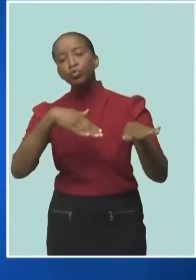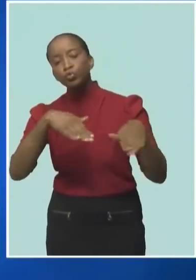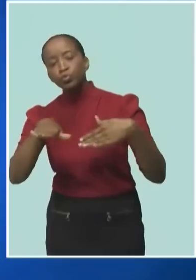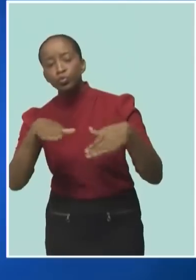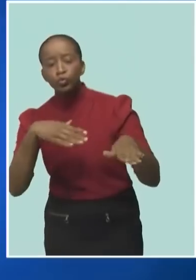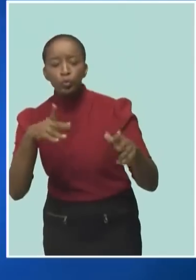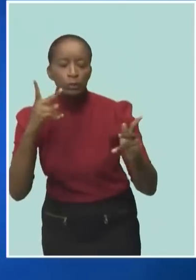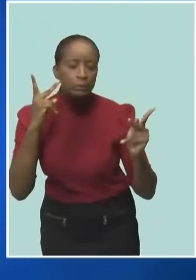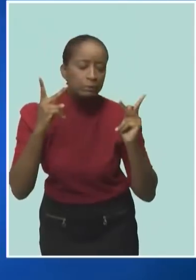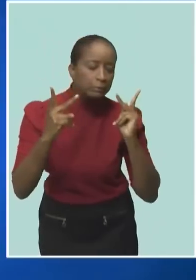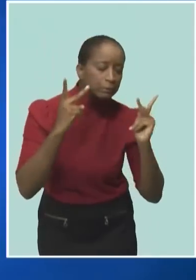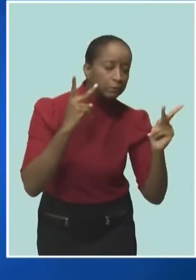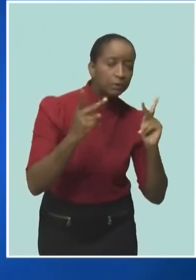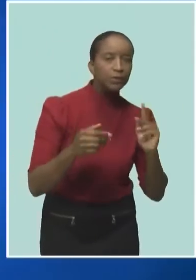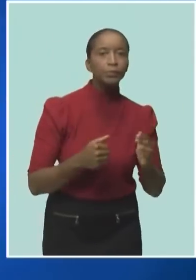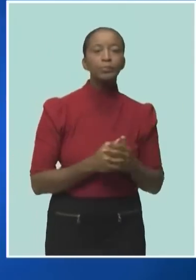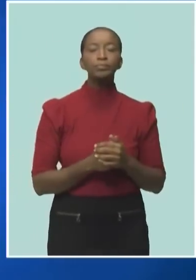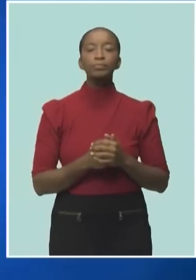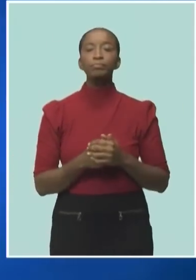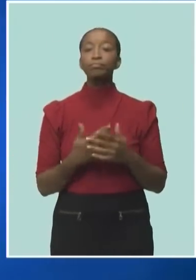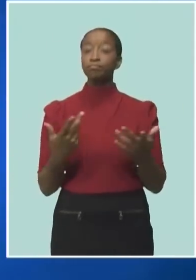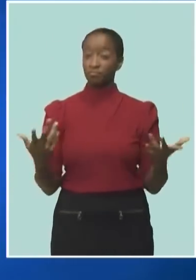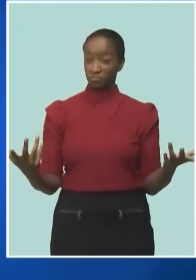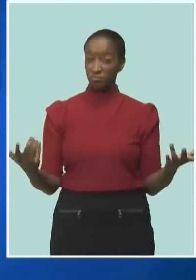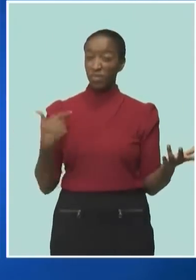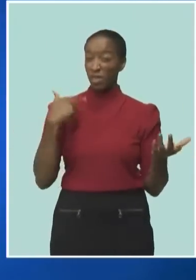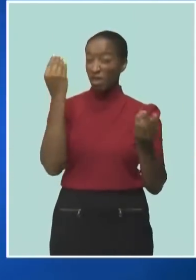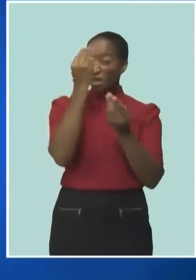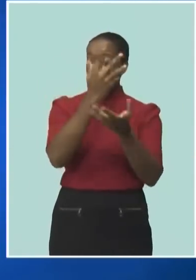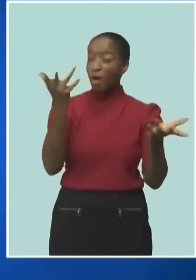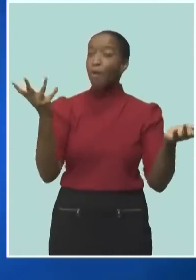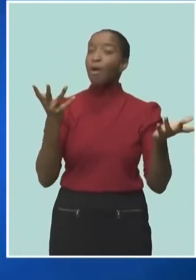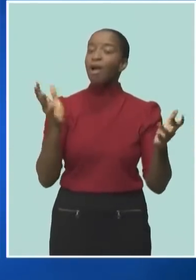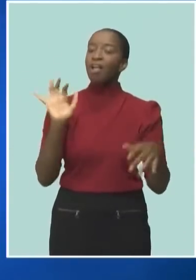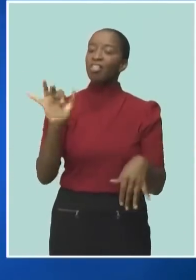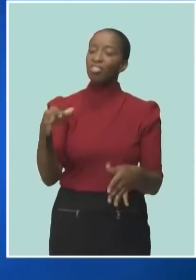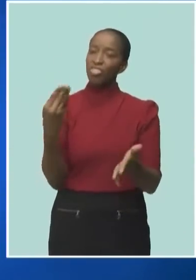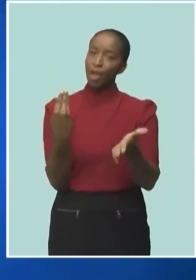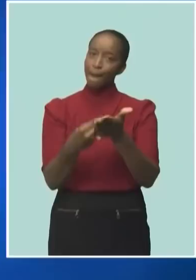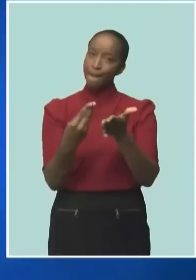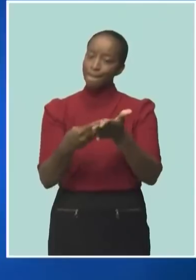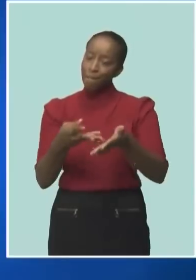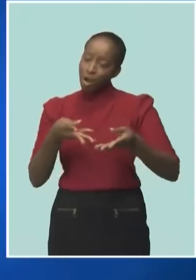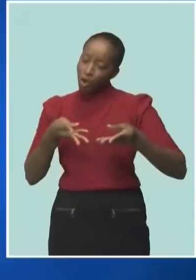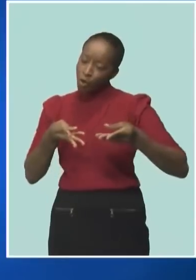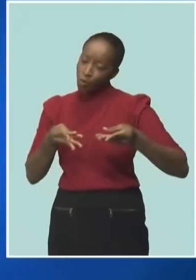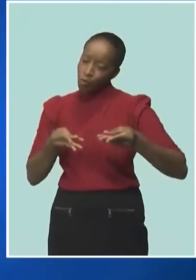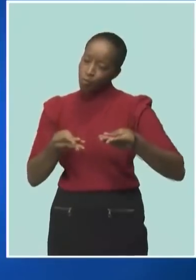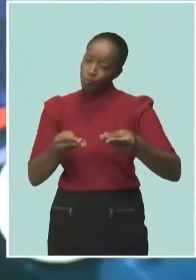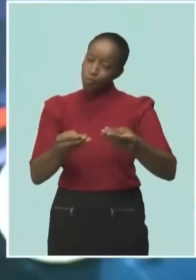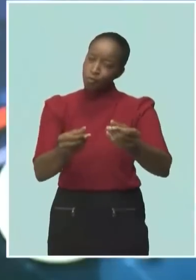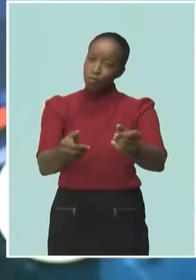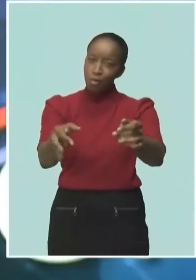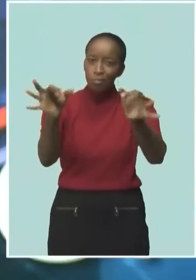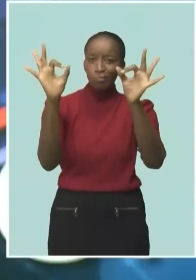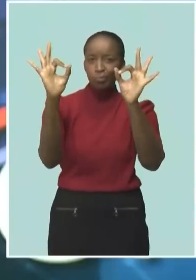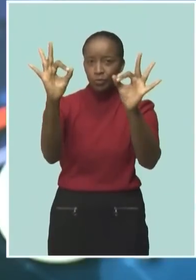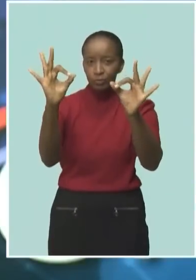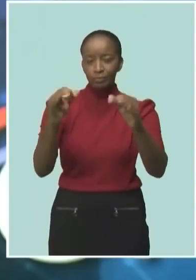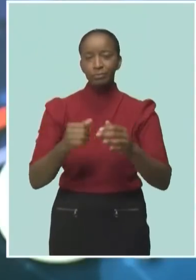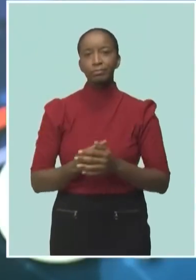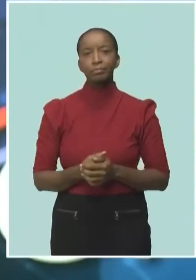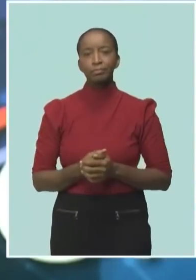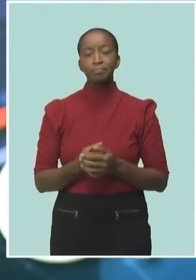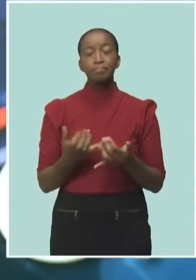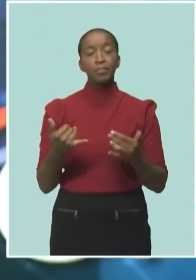say is that money has been well spent in Oystins Bay Garden. We'll take a